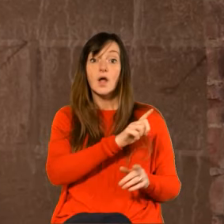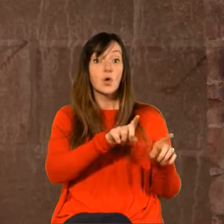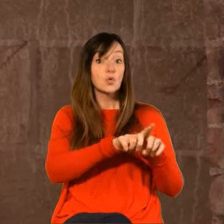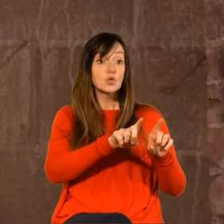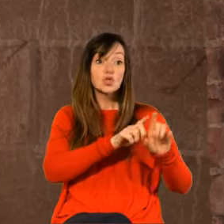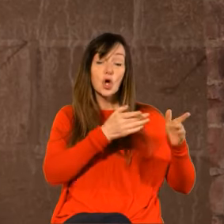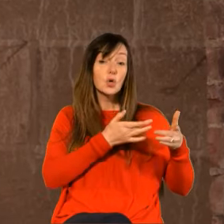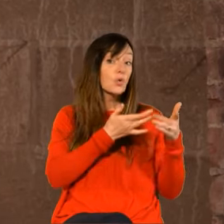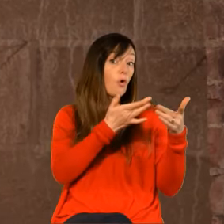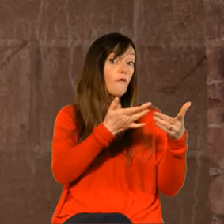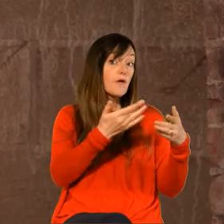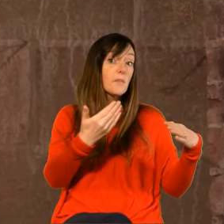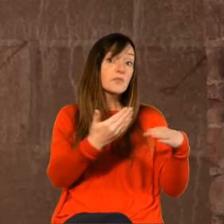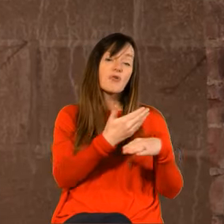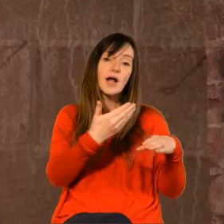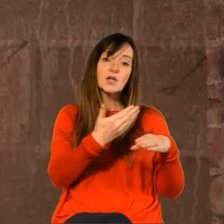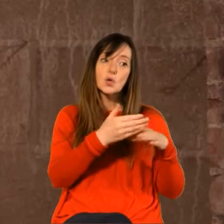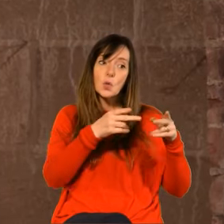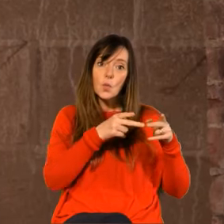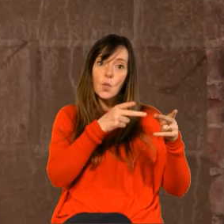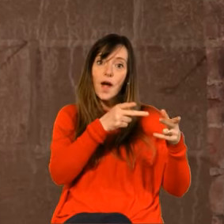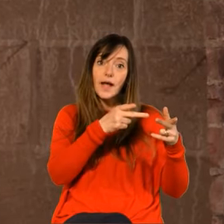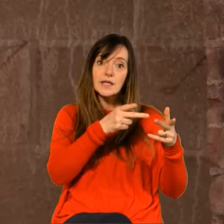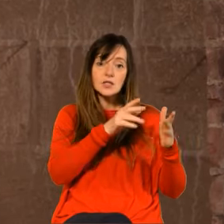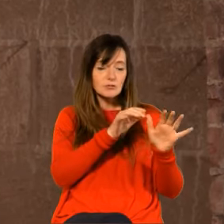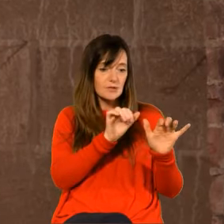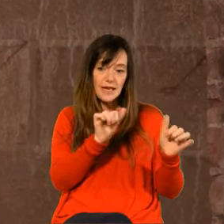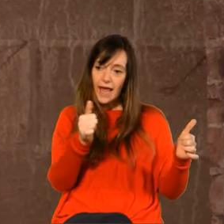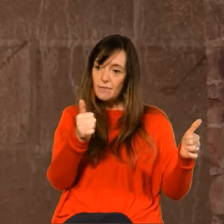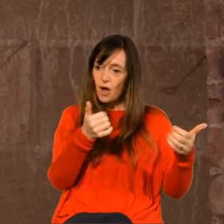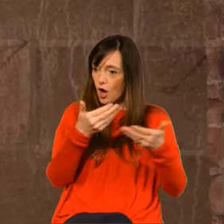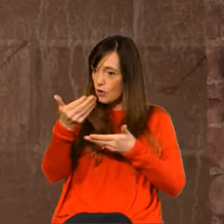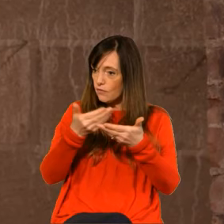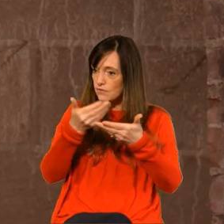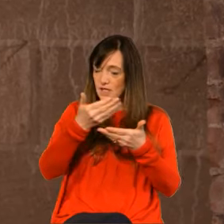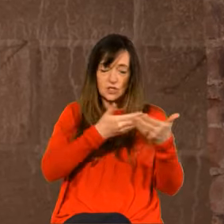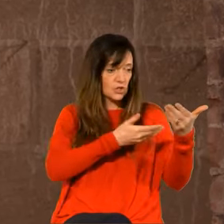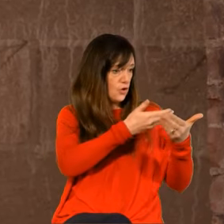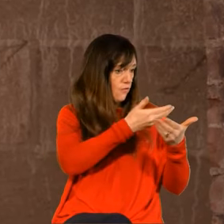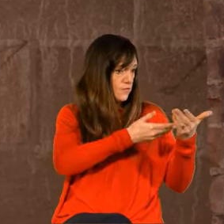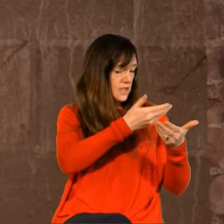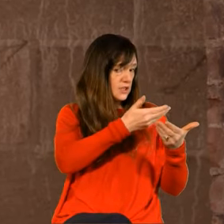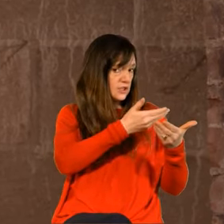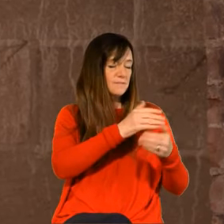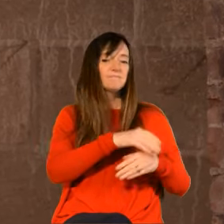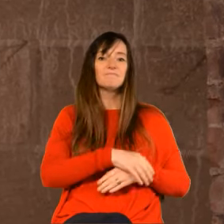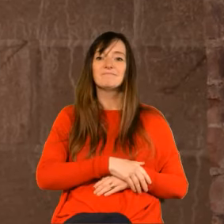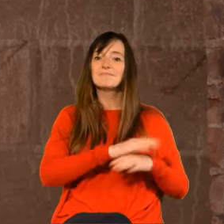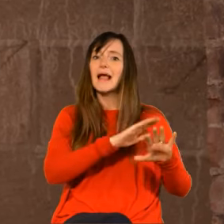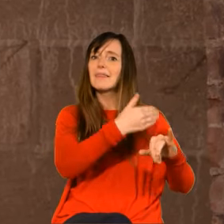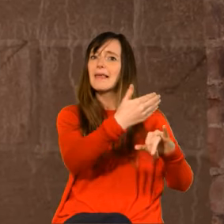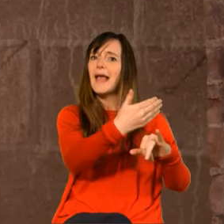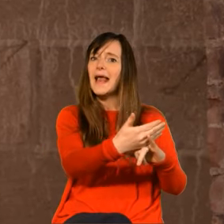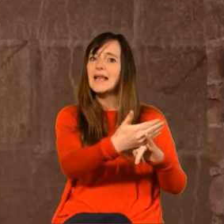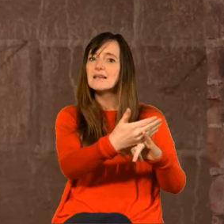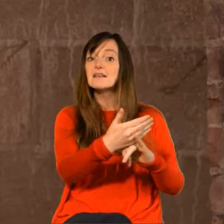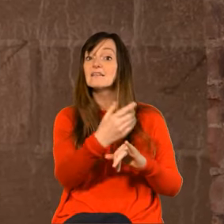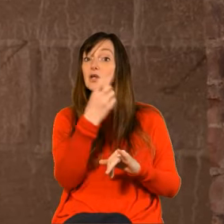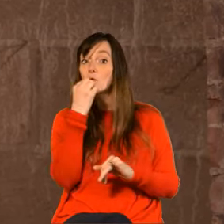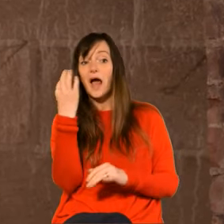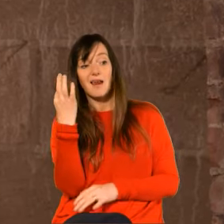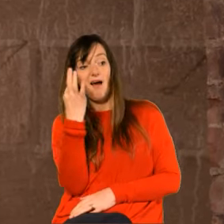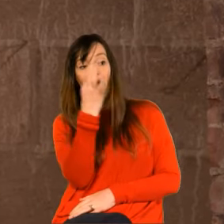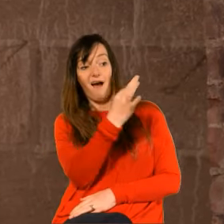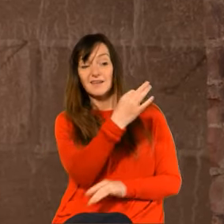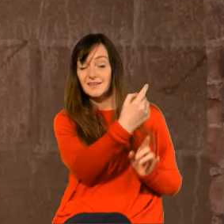tools for how to talk to our friends and neighbours. They'll be joining us for a question session afterwards, so do text in on the number with